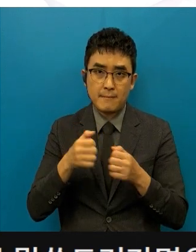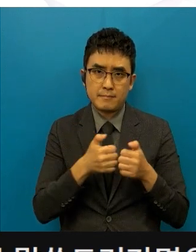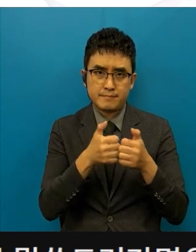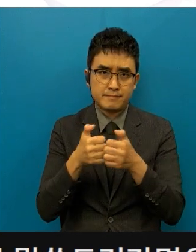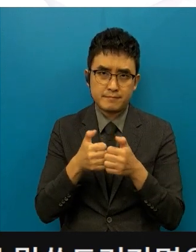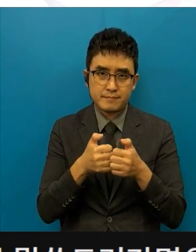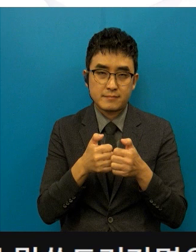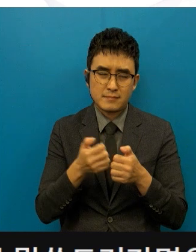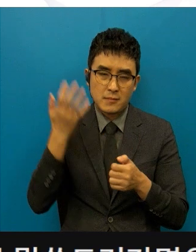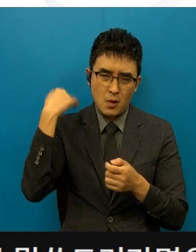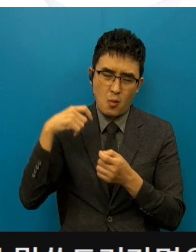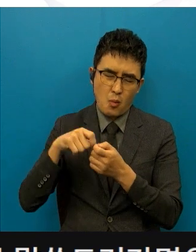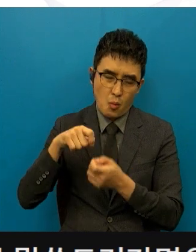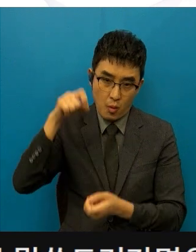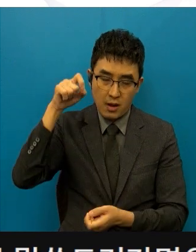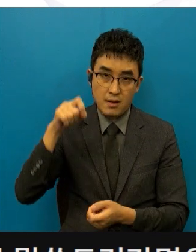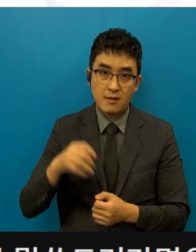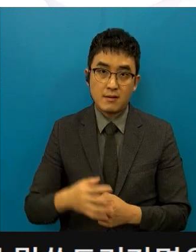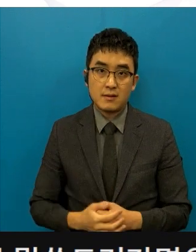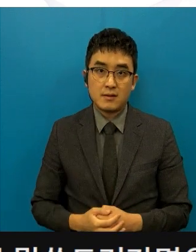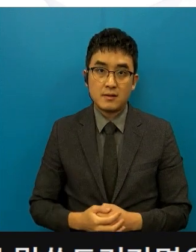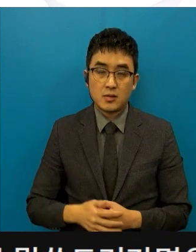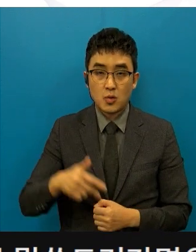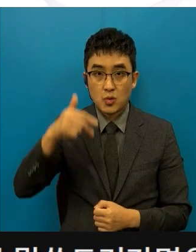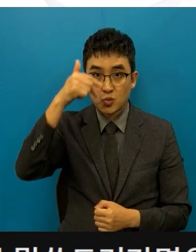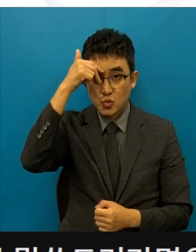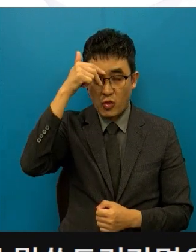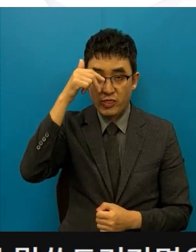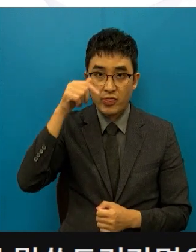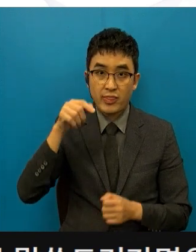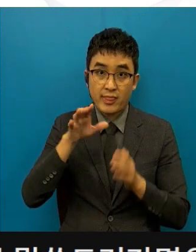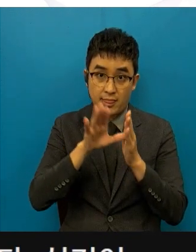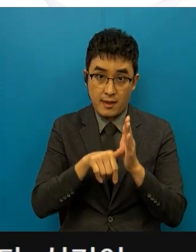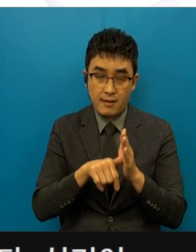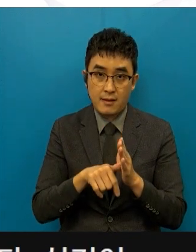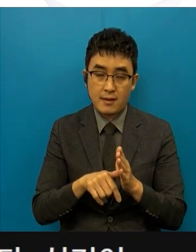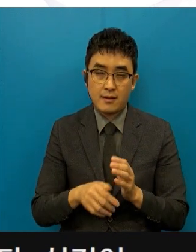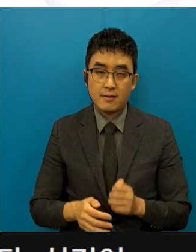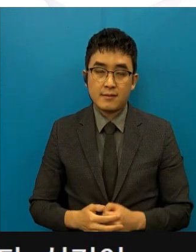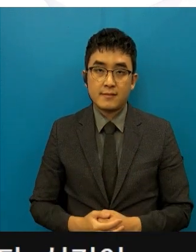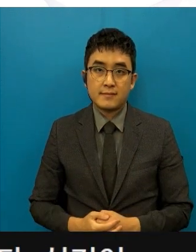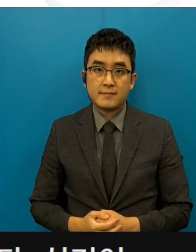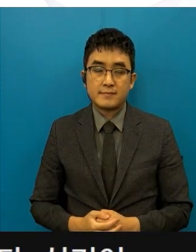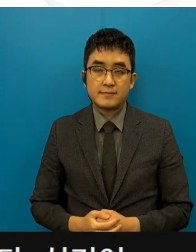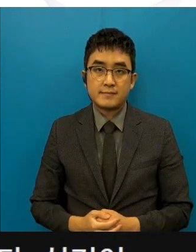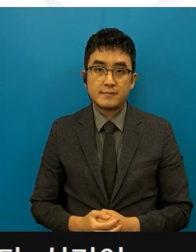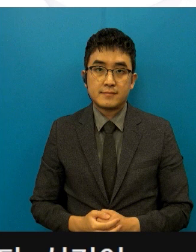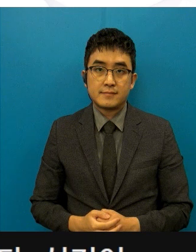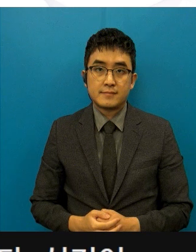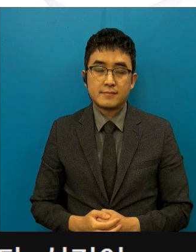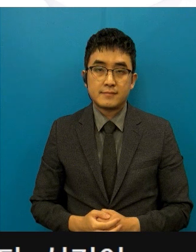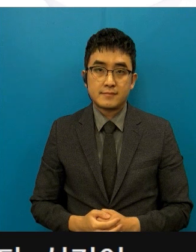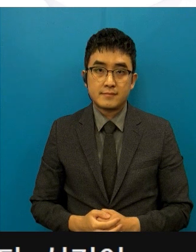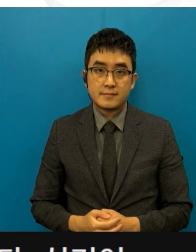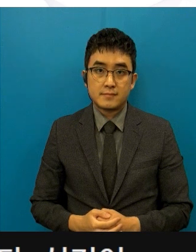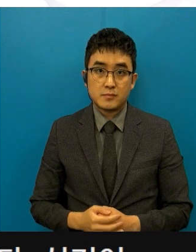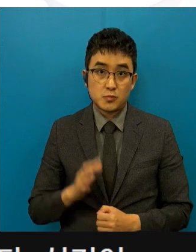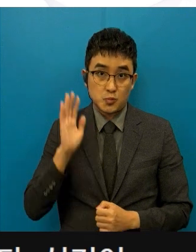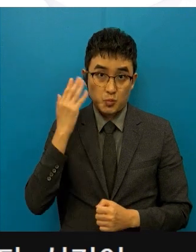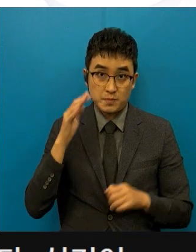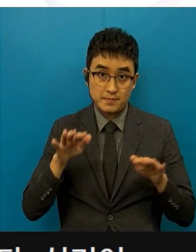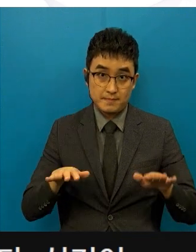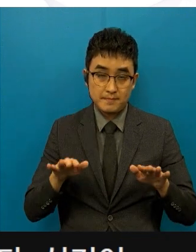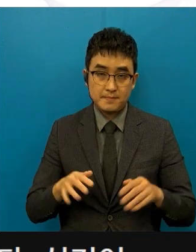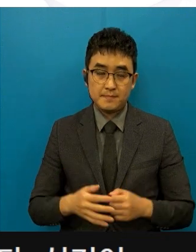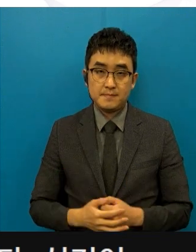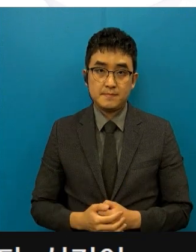has become the center of the entirely new form of social and political controversies in